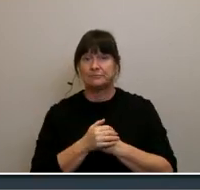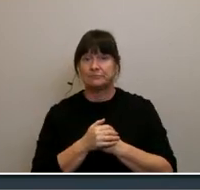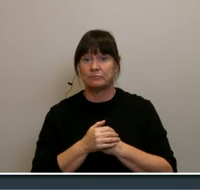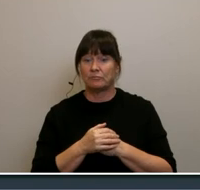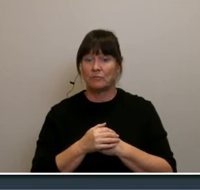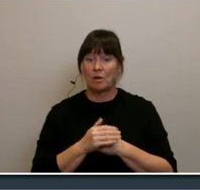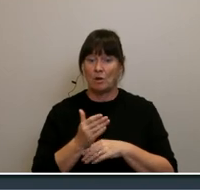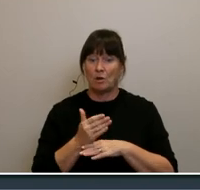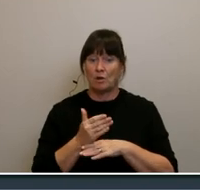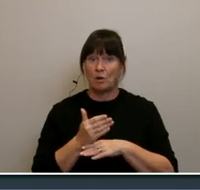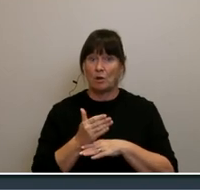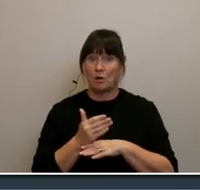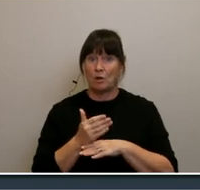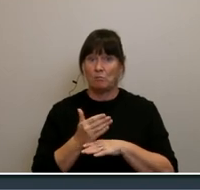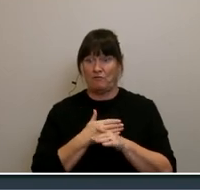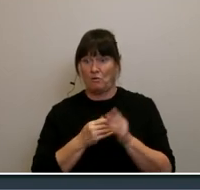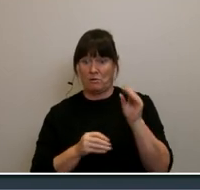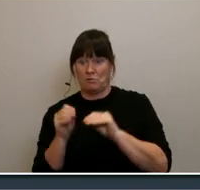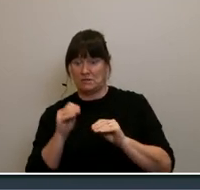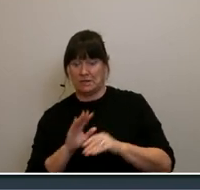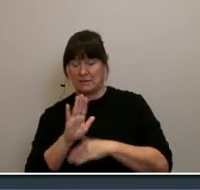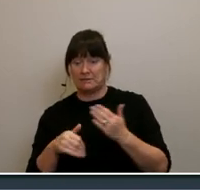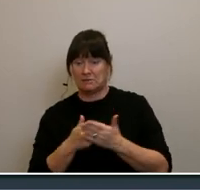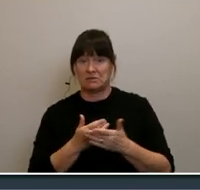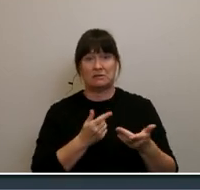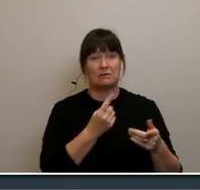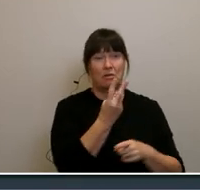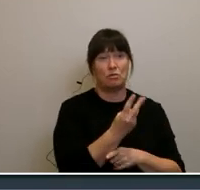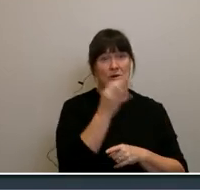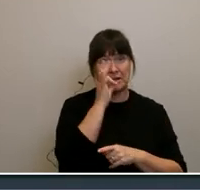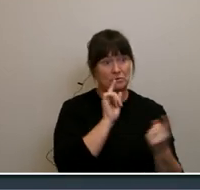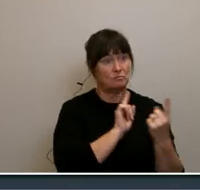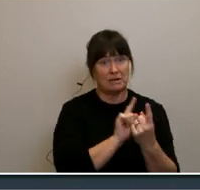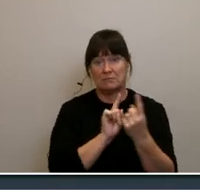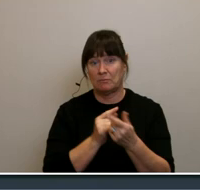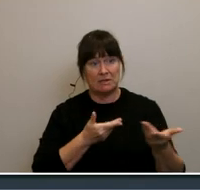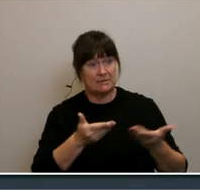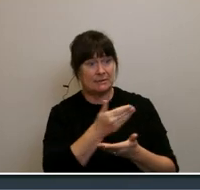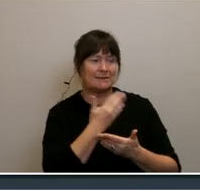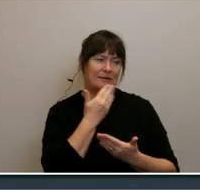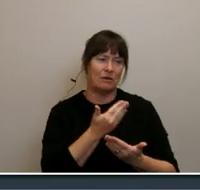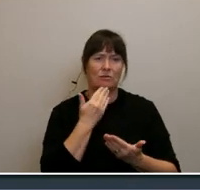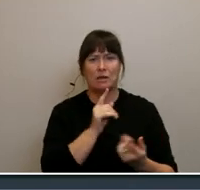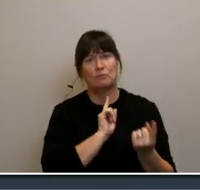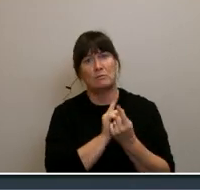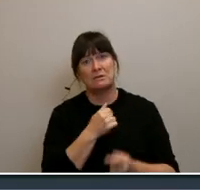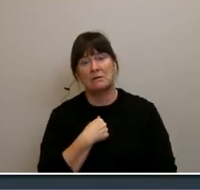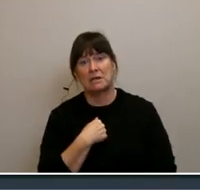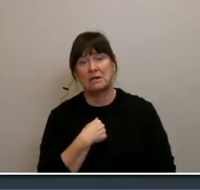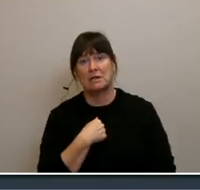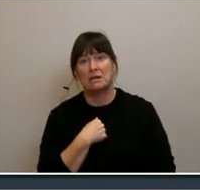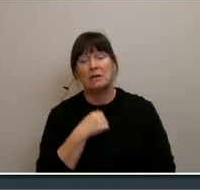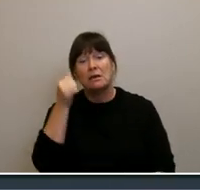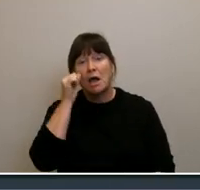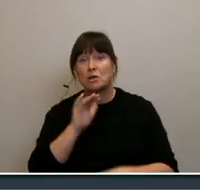to speak with me before we drafted our submission, and I thank them very much for being willing to meet. And I understand that while